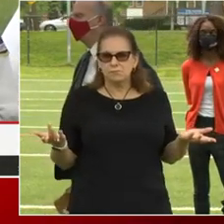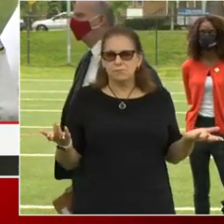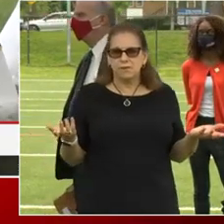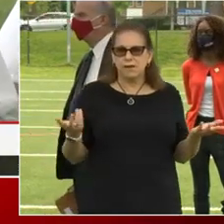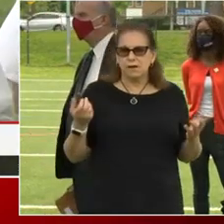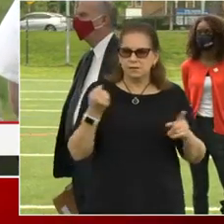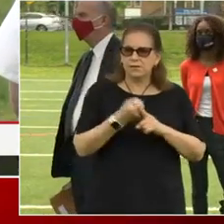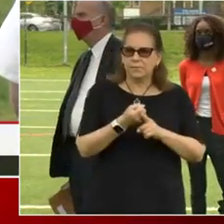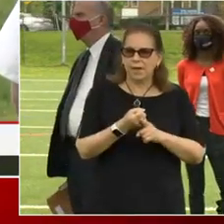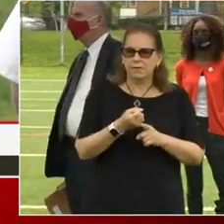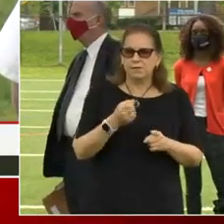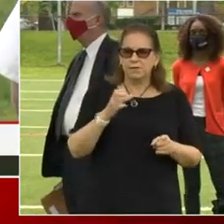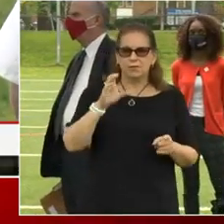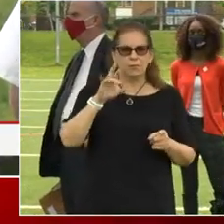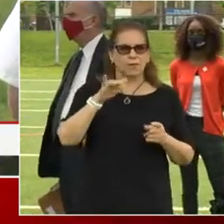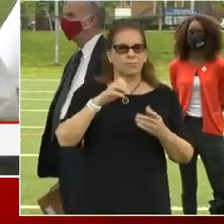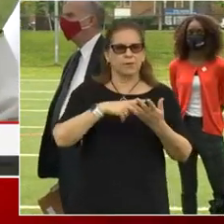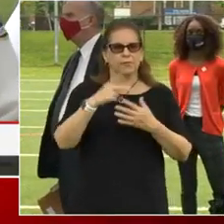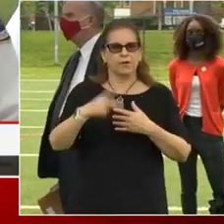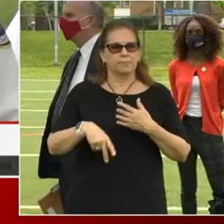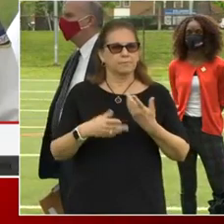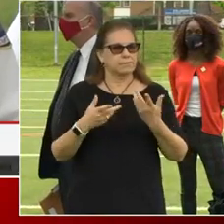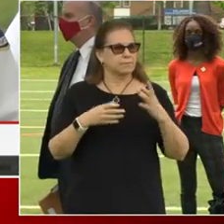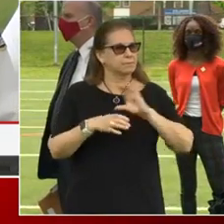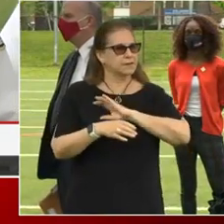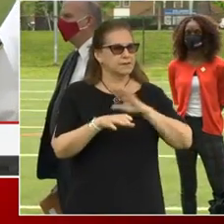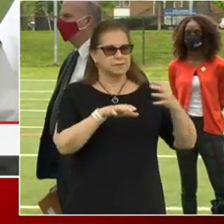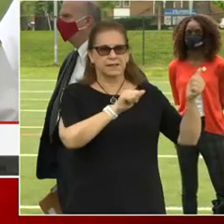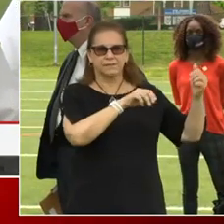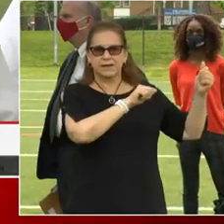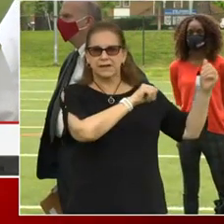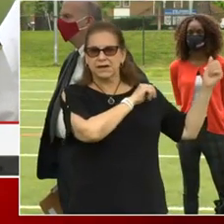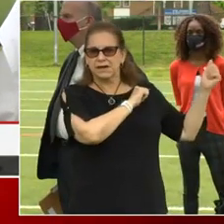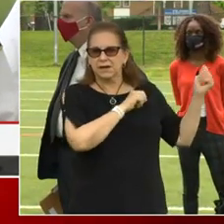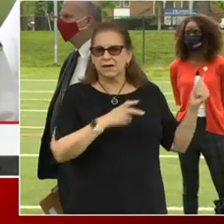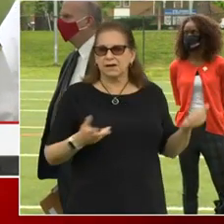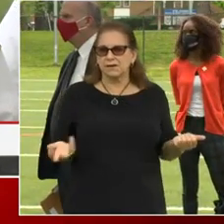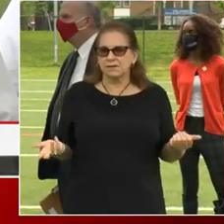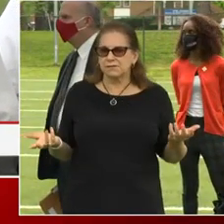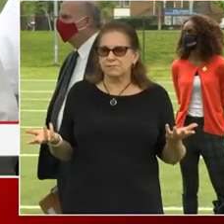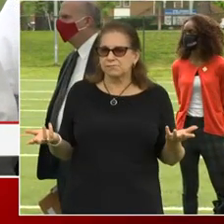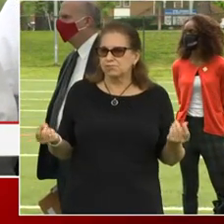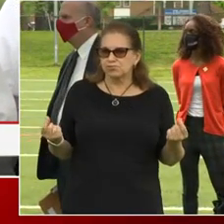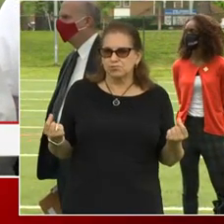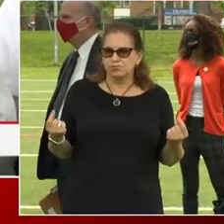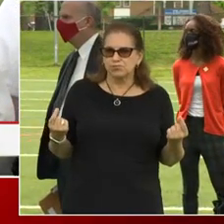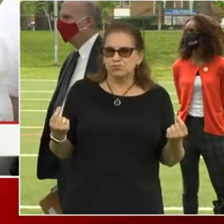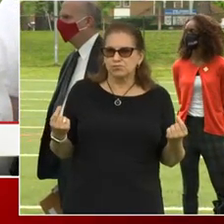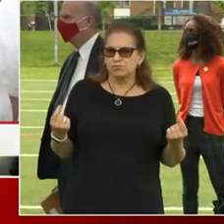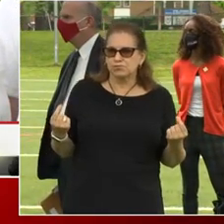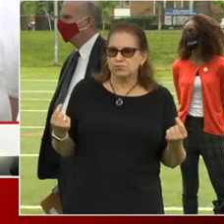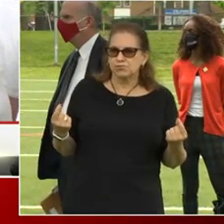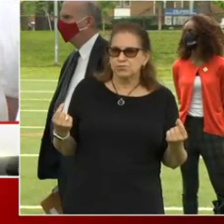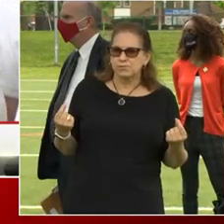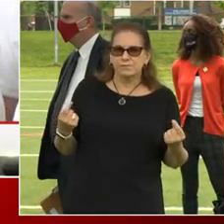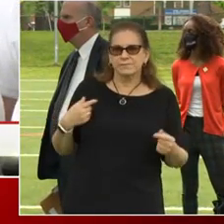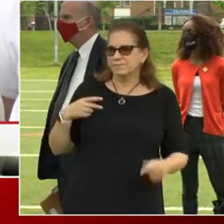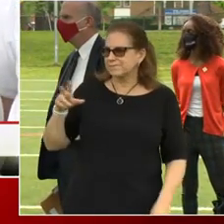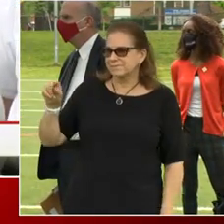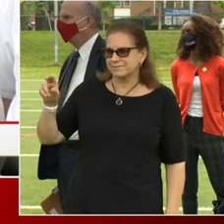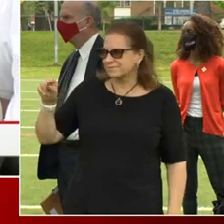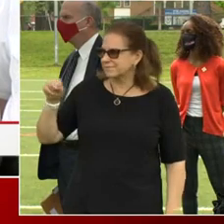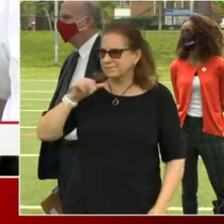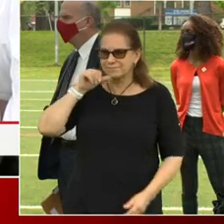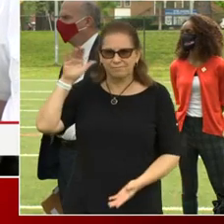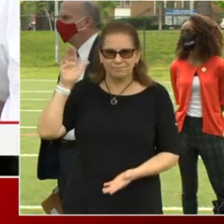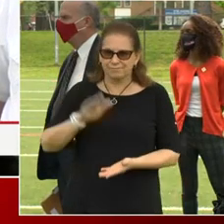impact the crime initiative that we're talking about right now, and for the officers, what you hope that this will do? So we're not down to